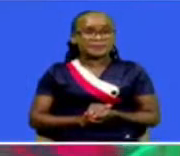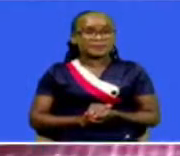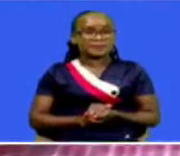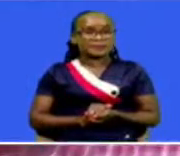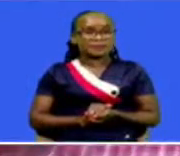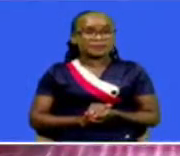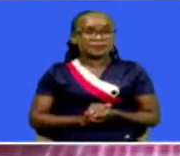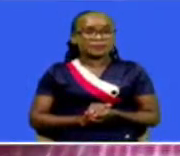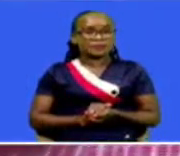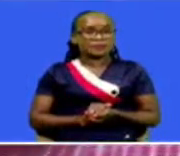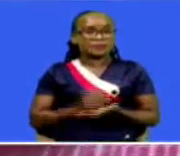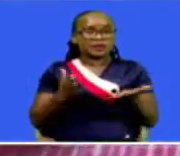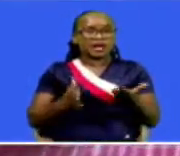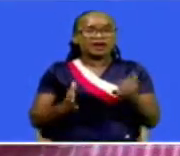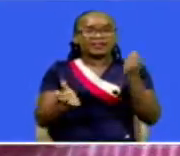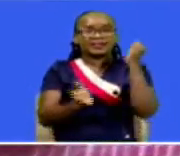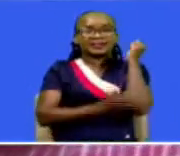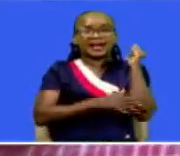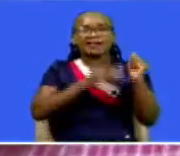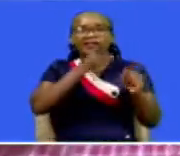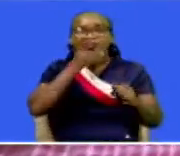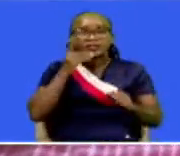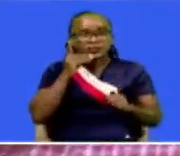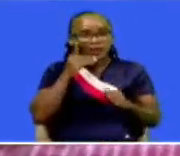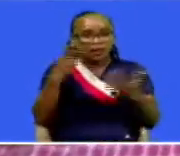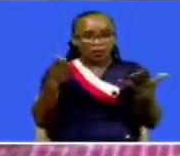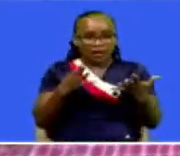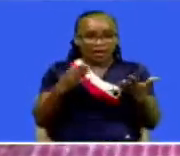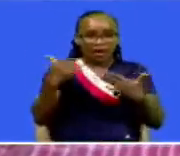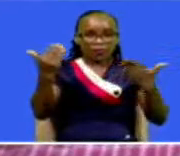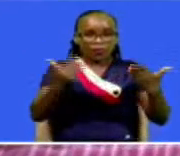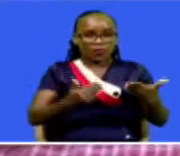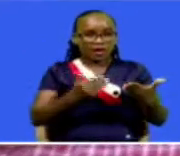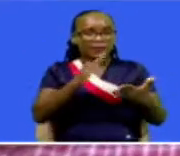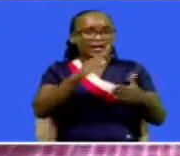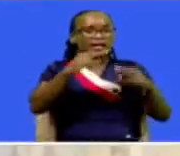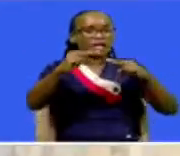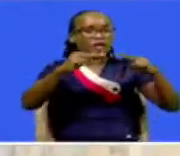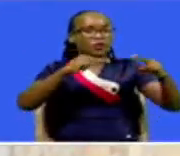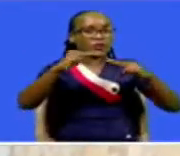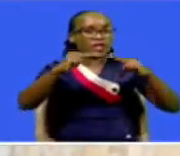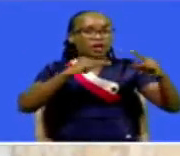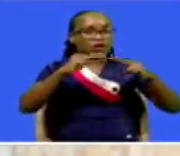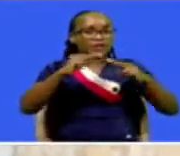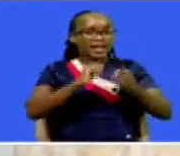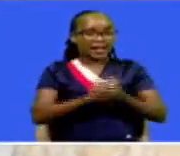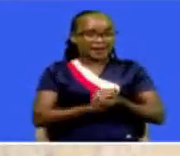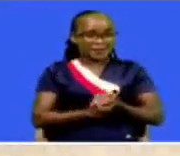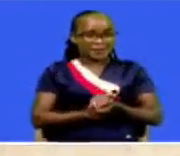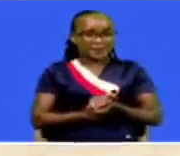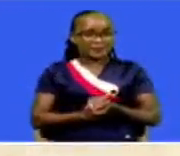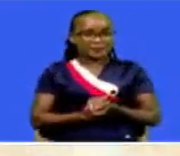Amid the worst drought in history, Mohammed warmly welcomes us into his teeny makeshift hotel.